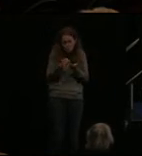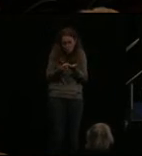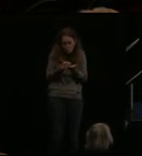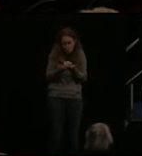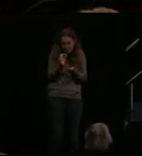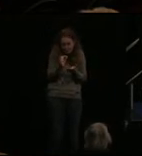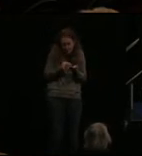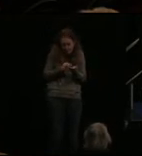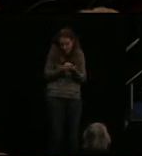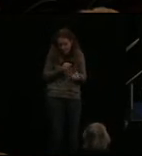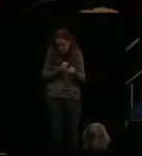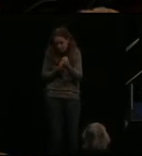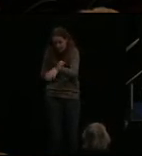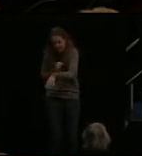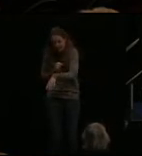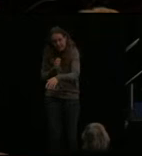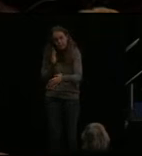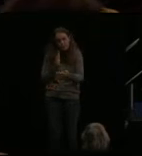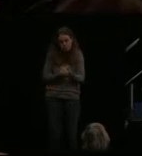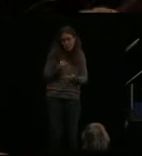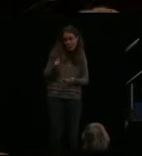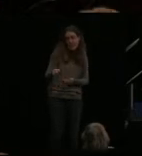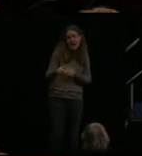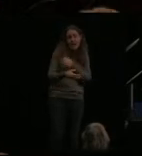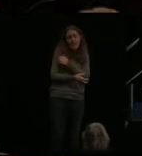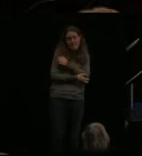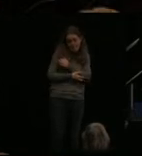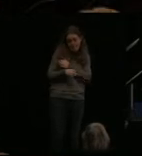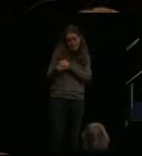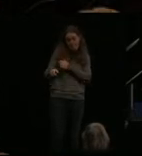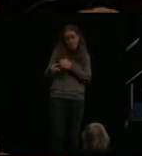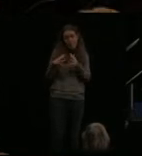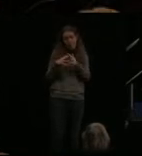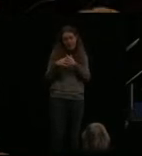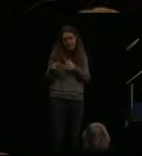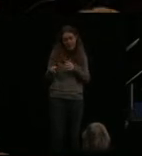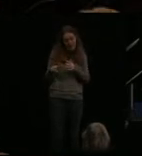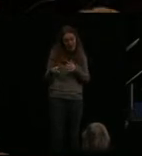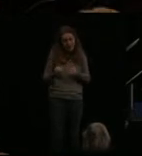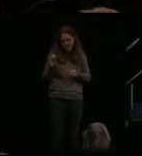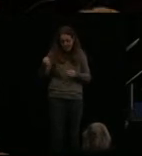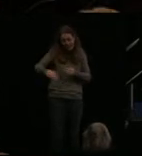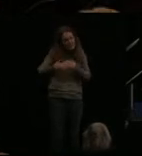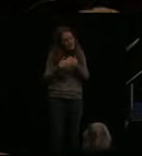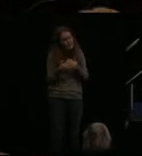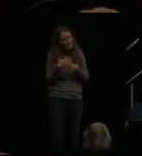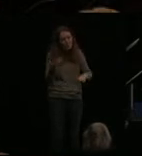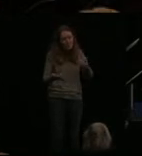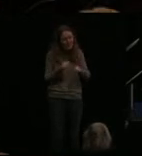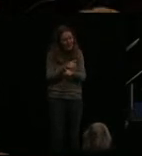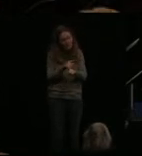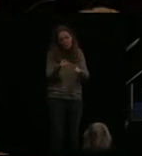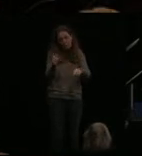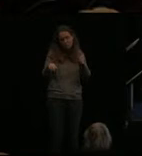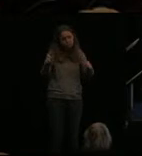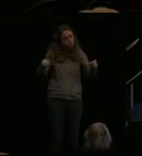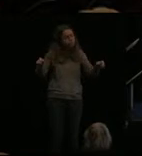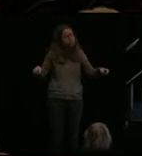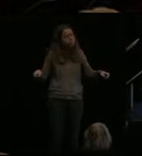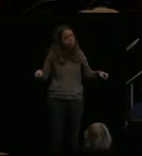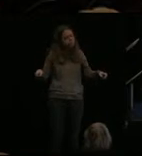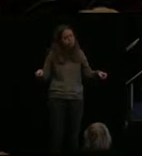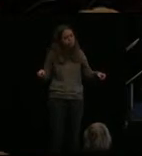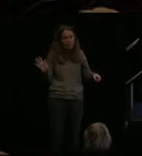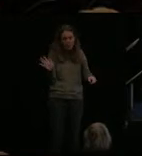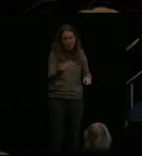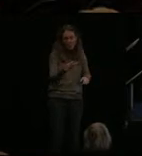Truly, I tell you," he said, "this poor widow has put more in than all the others. All the others